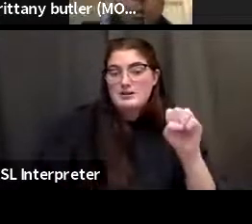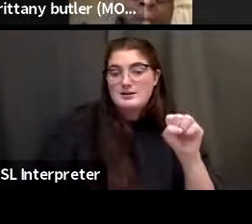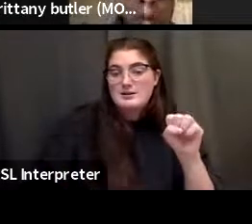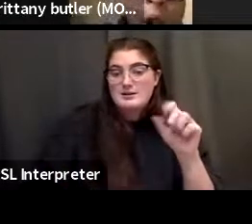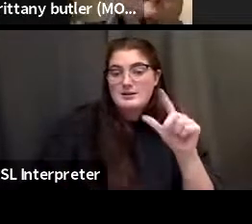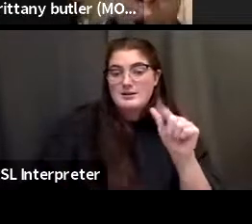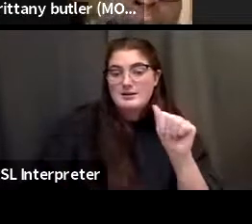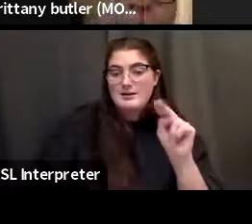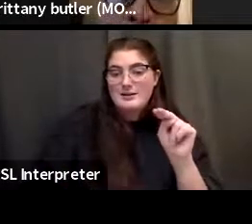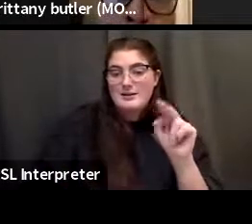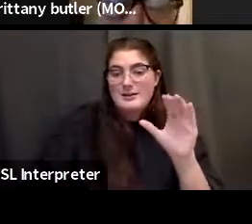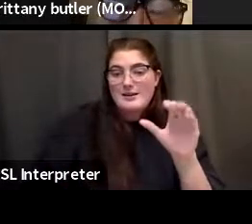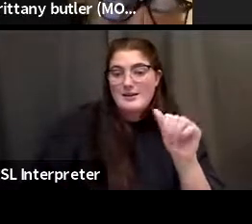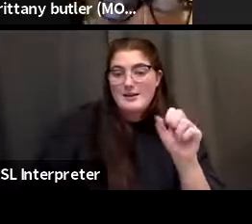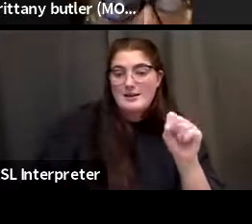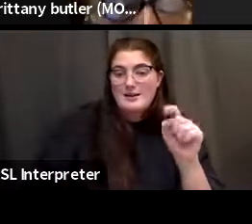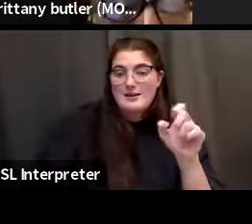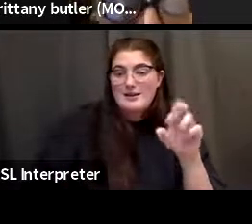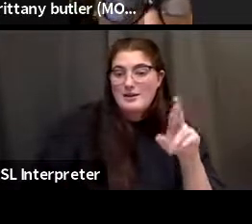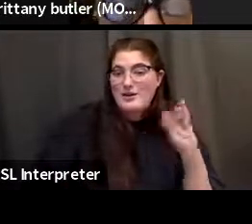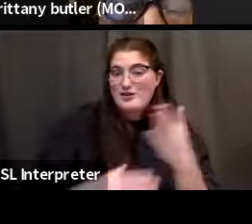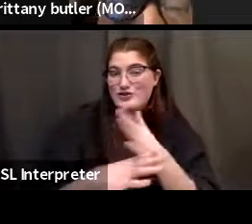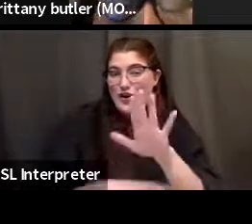her question or comment.